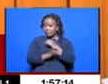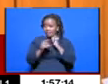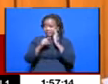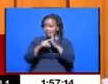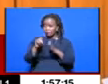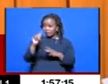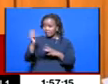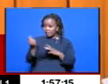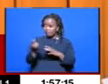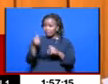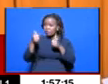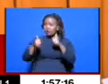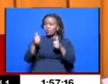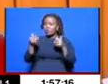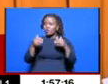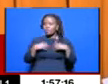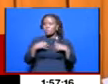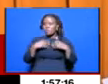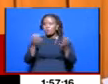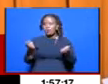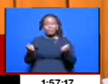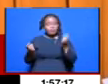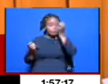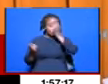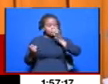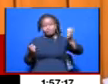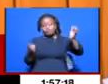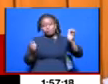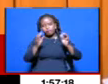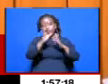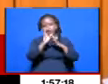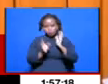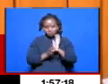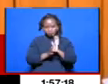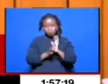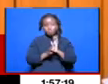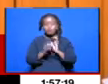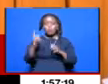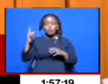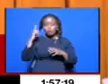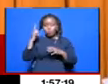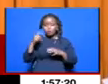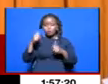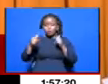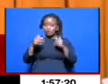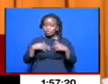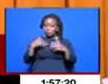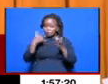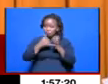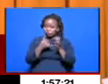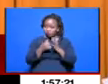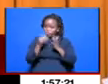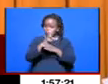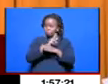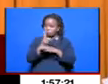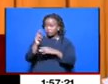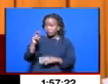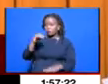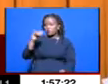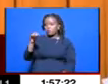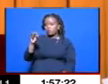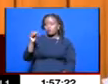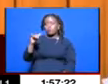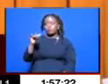disrespect for the sanctity of the Constitution, the jurisprudence propagated in the Njoya 2 case was